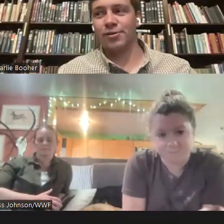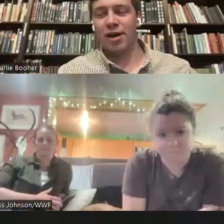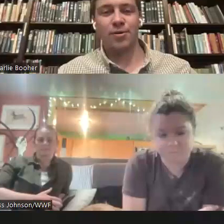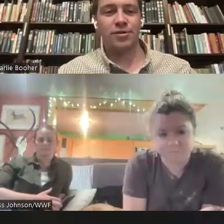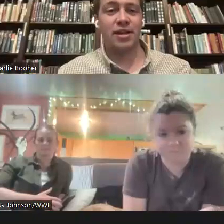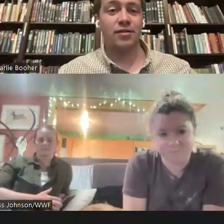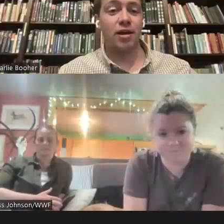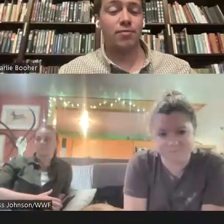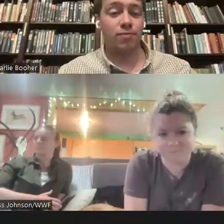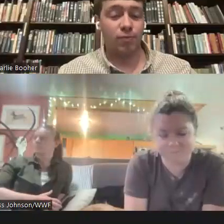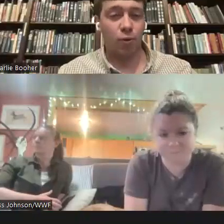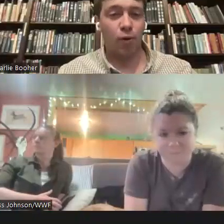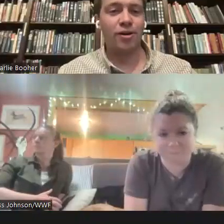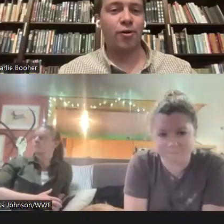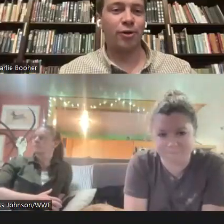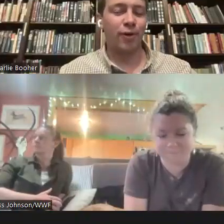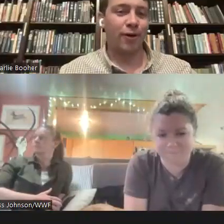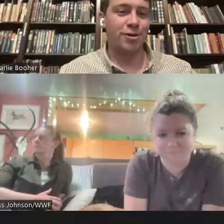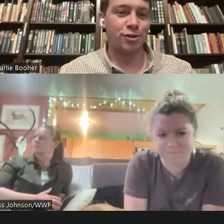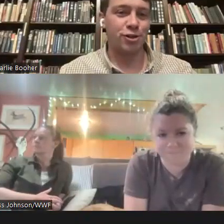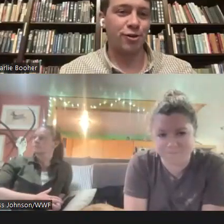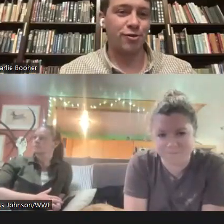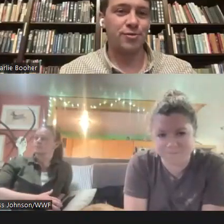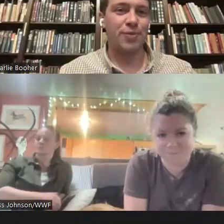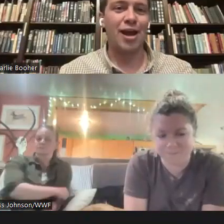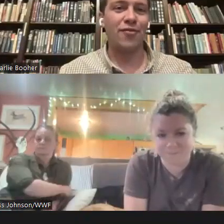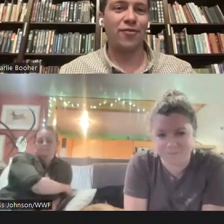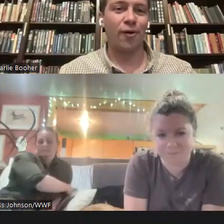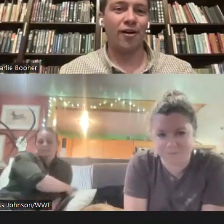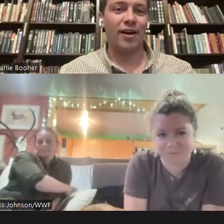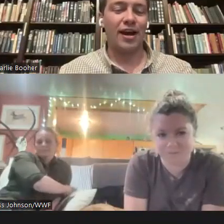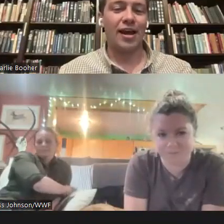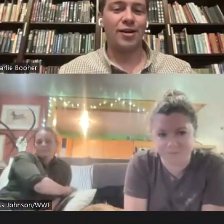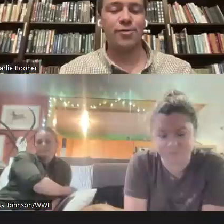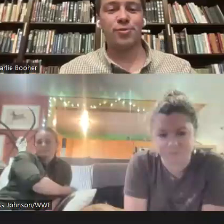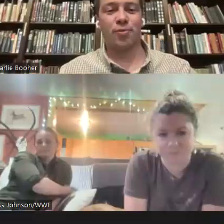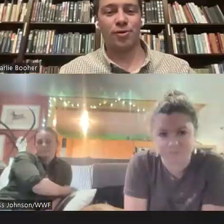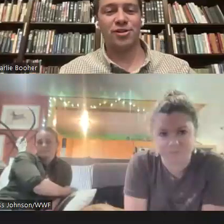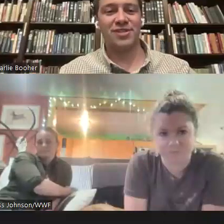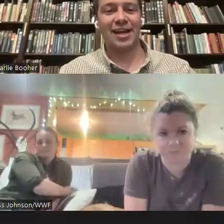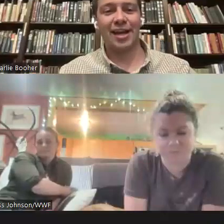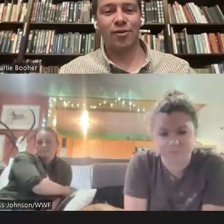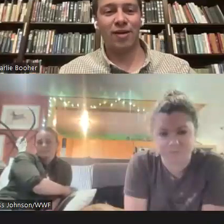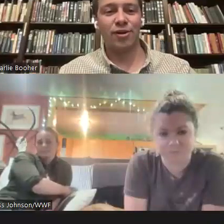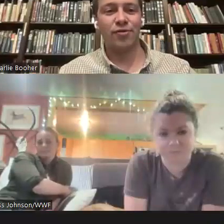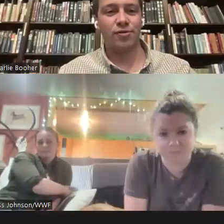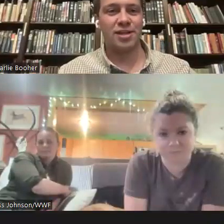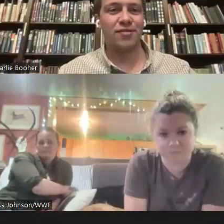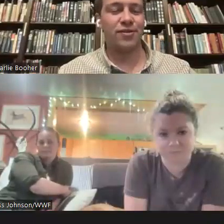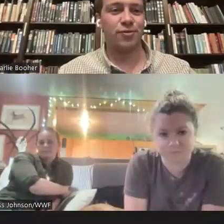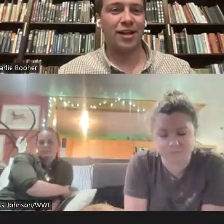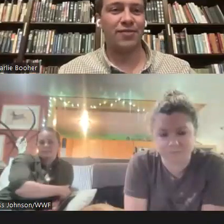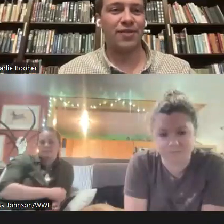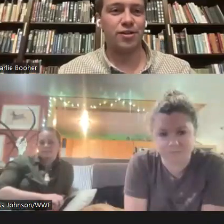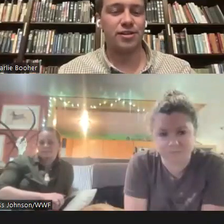hunters, anglers, trappers, and quite notably recreational shooters pay for a huge proportion of dedicated revenue for